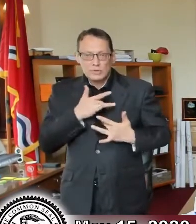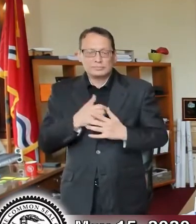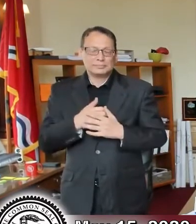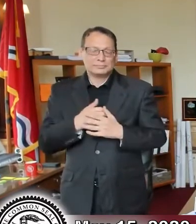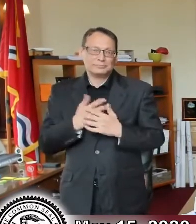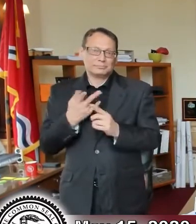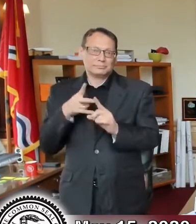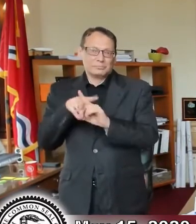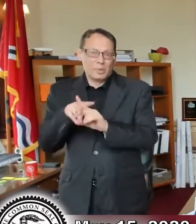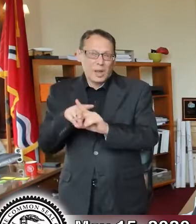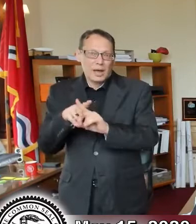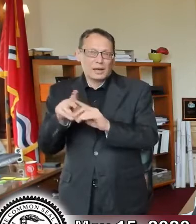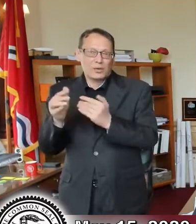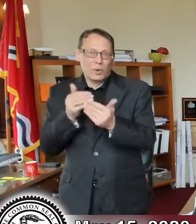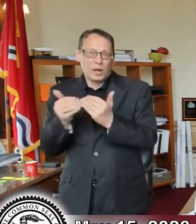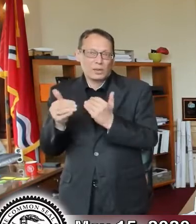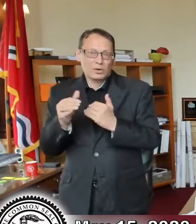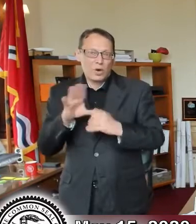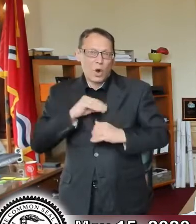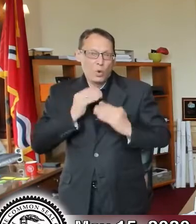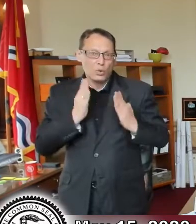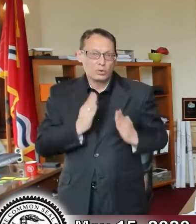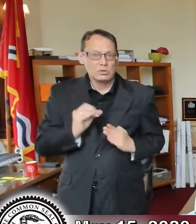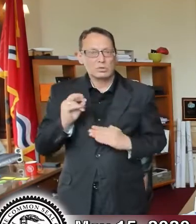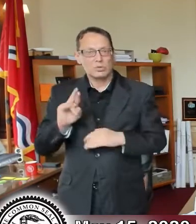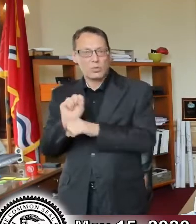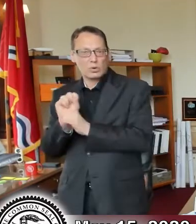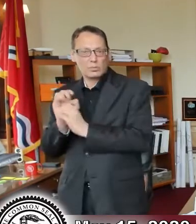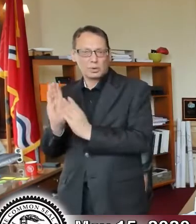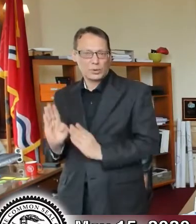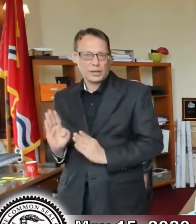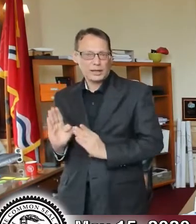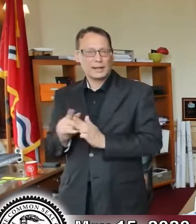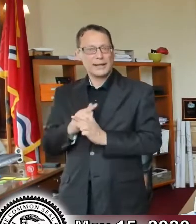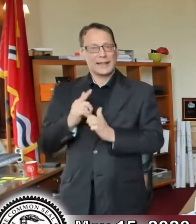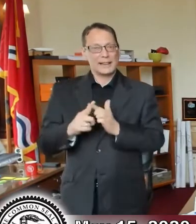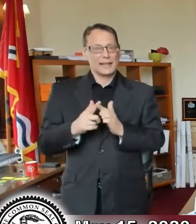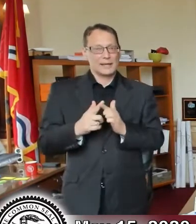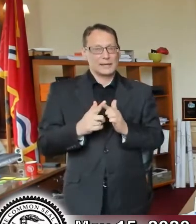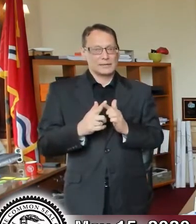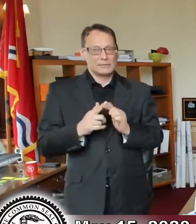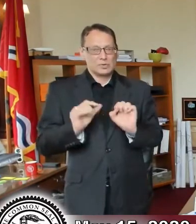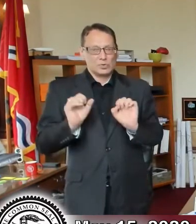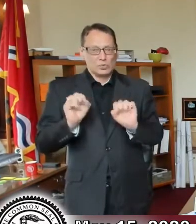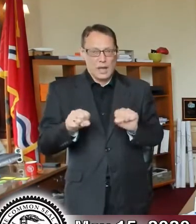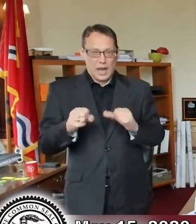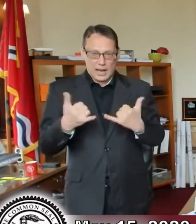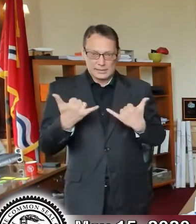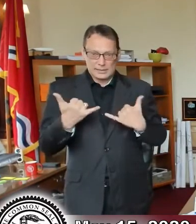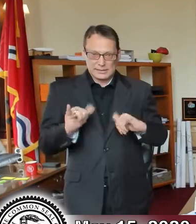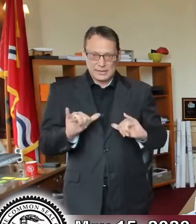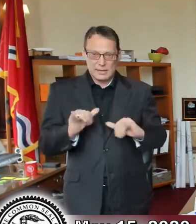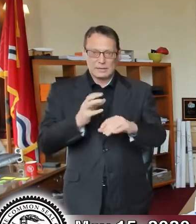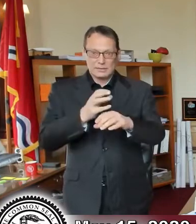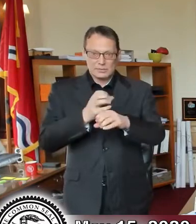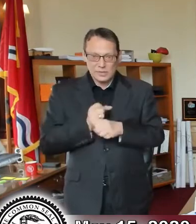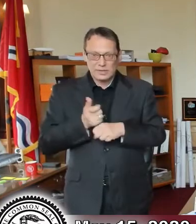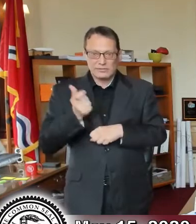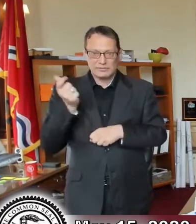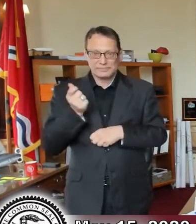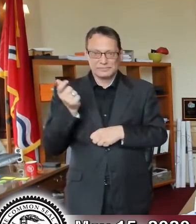these apply to whether you're the business owner or whether you're the employee, then it's my understanding that you can still receive